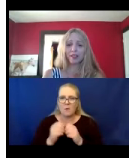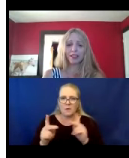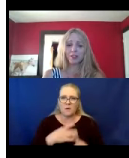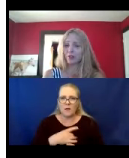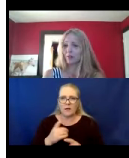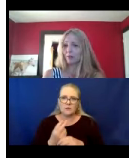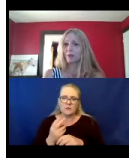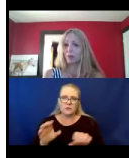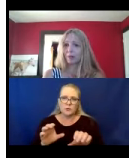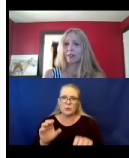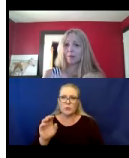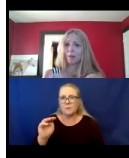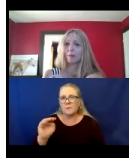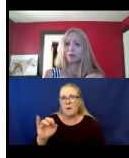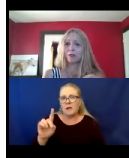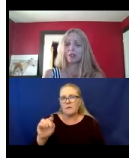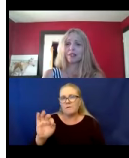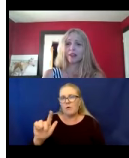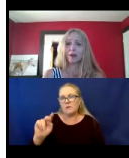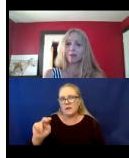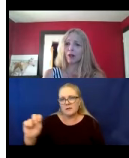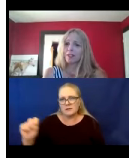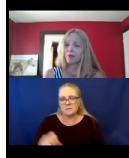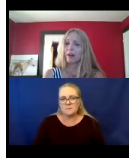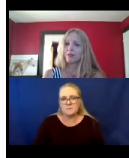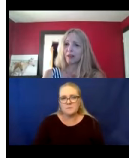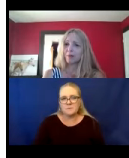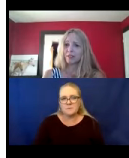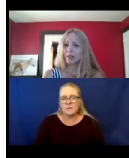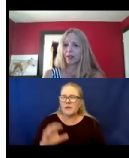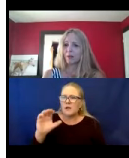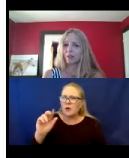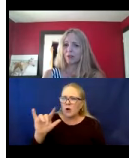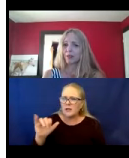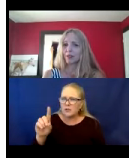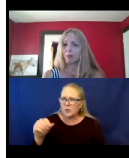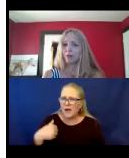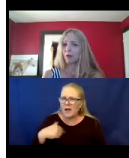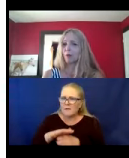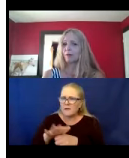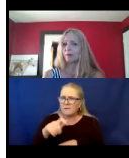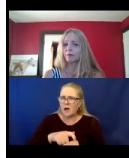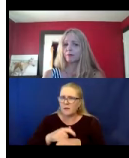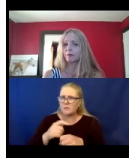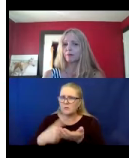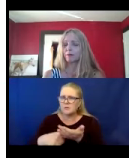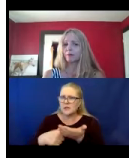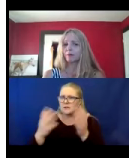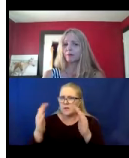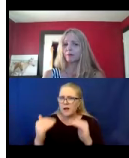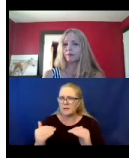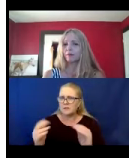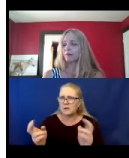guided meditations script that's about mindfulness. Carly, do I have time to do that, or should we move forward?